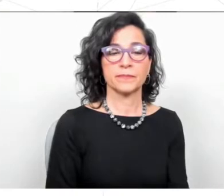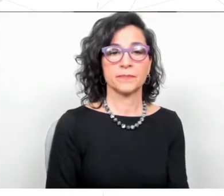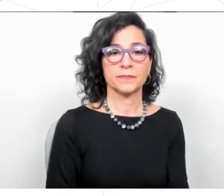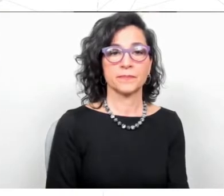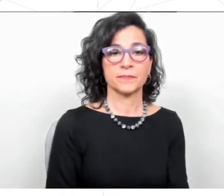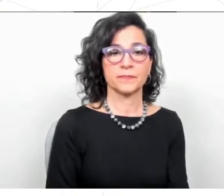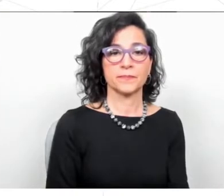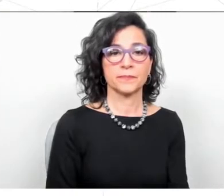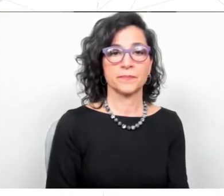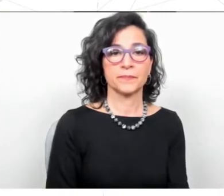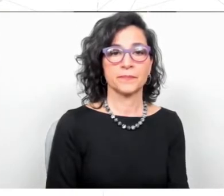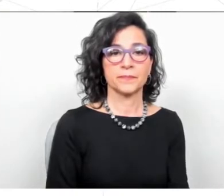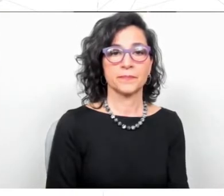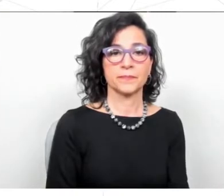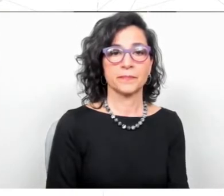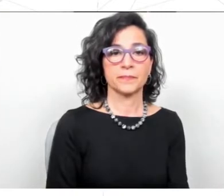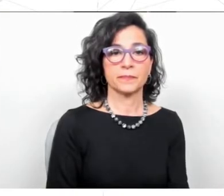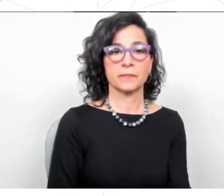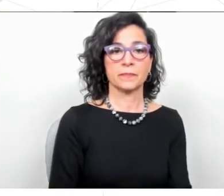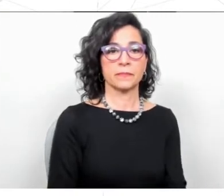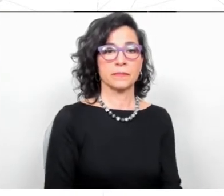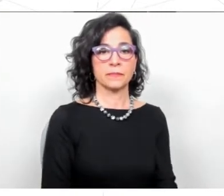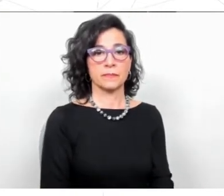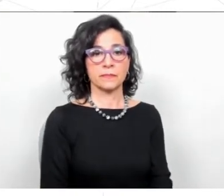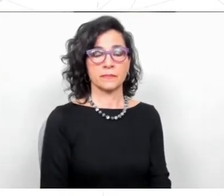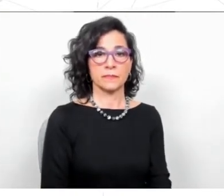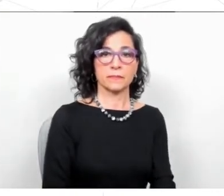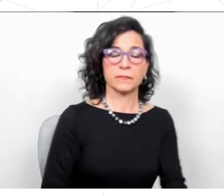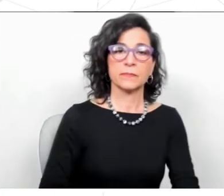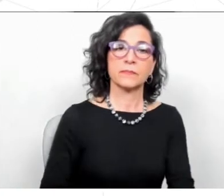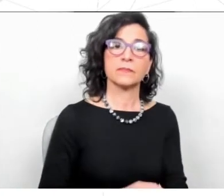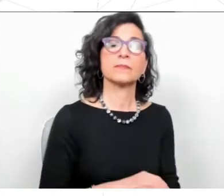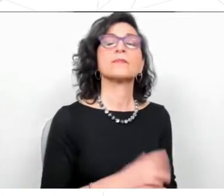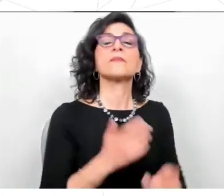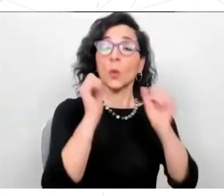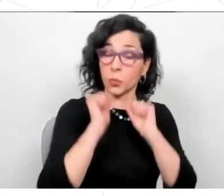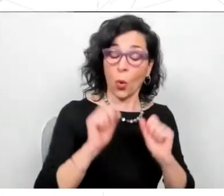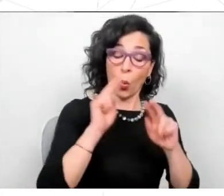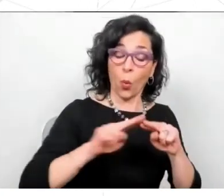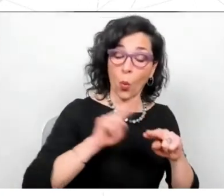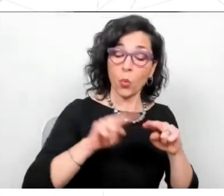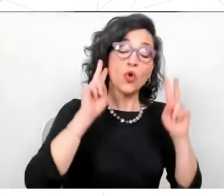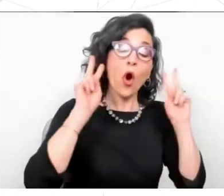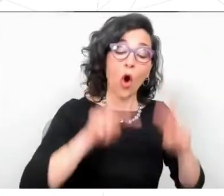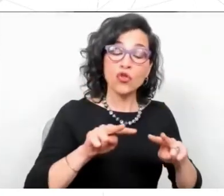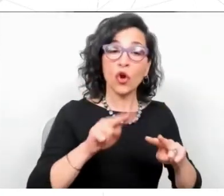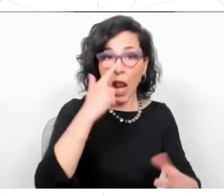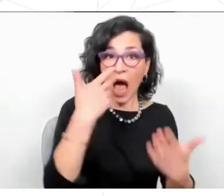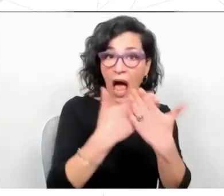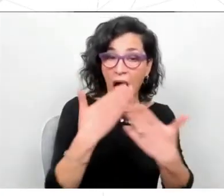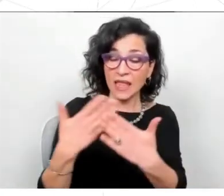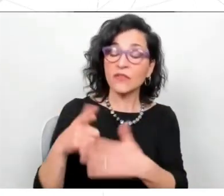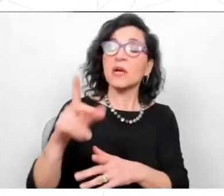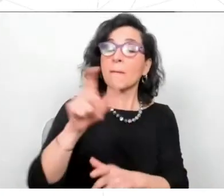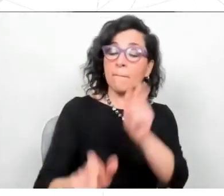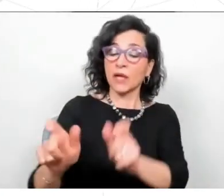And this is just one way in which you can use the adaptive controller. People always ask us, how many different configuration options